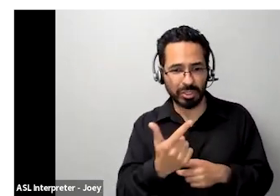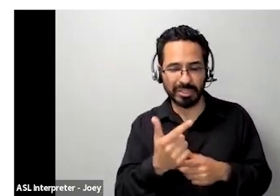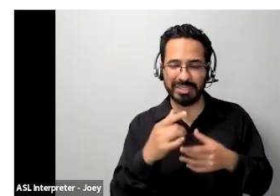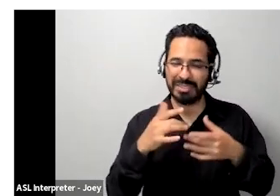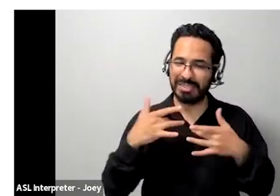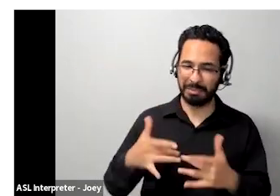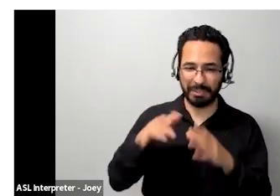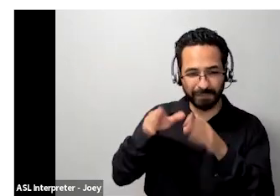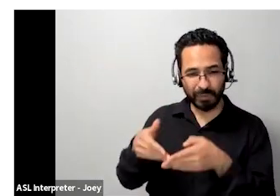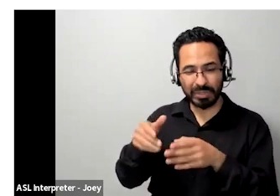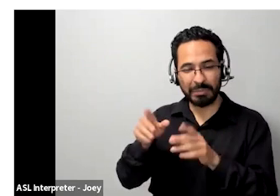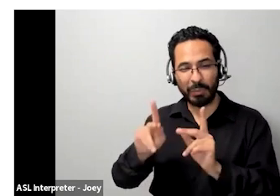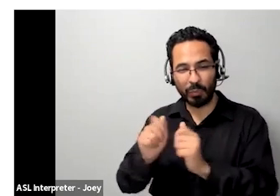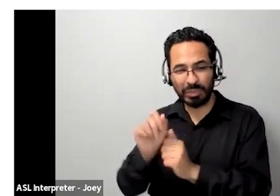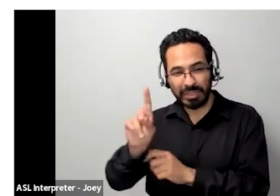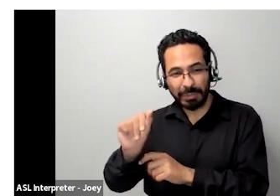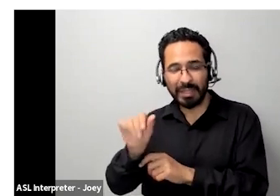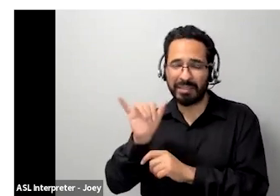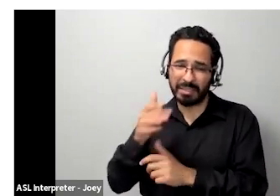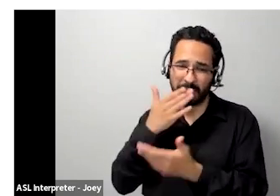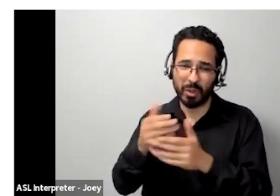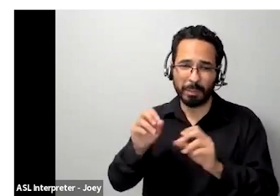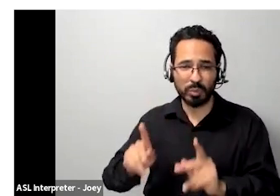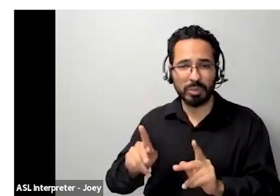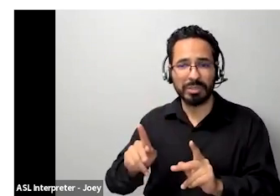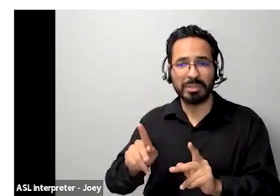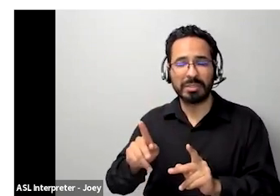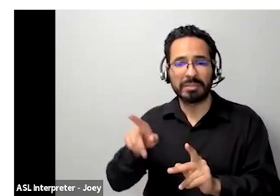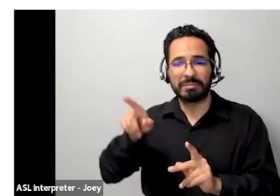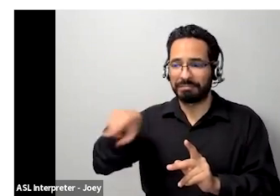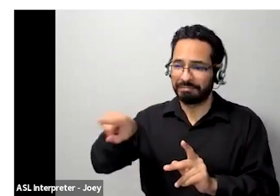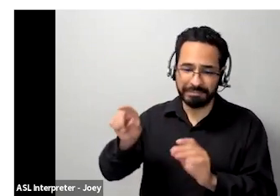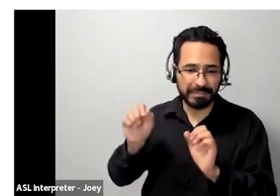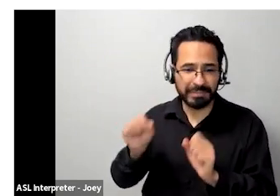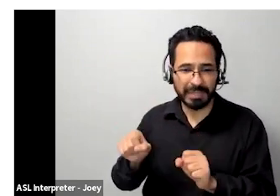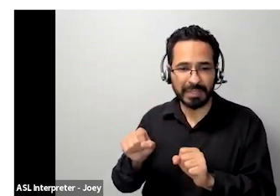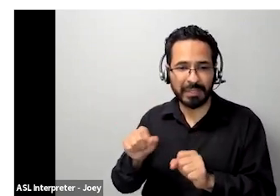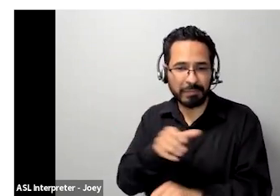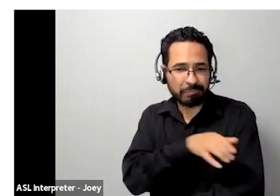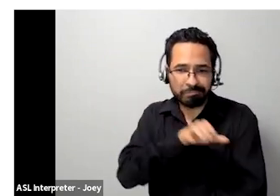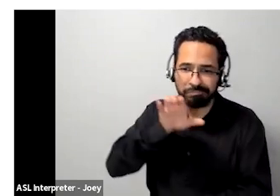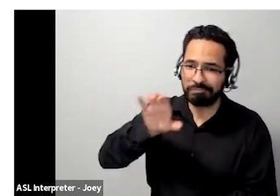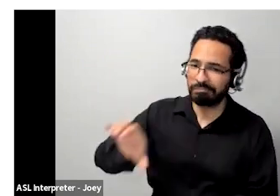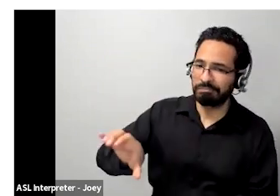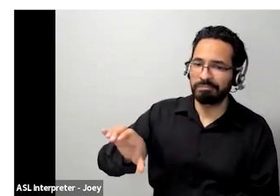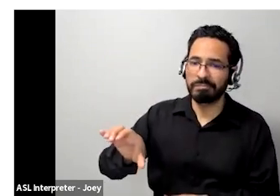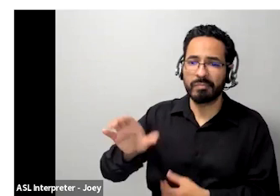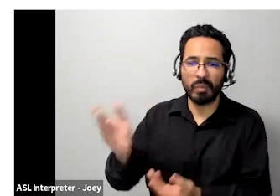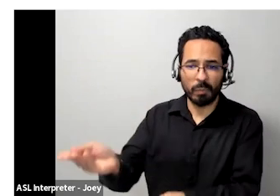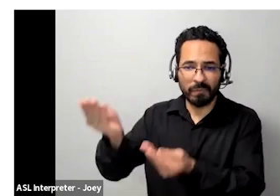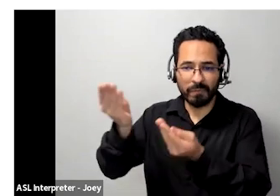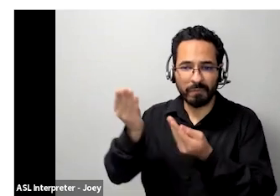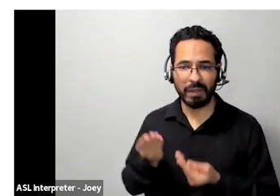disabilities. And this is a good opportunity, I think, where they can be empowered to be able to provide